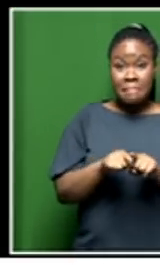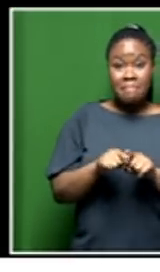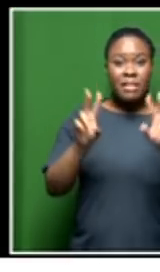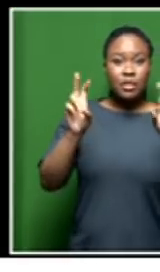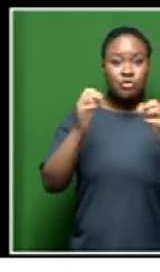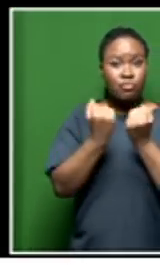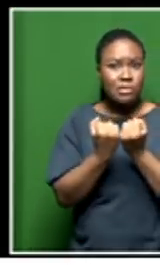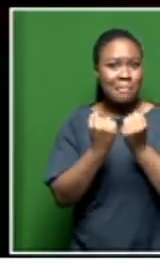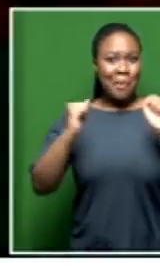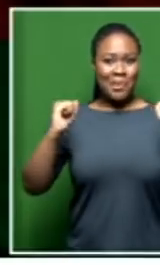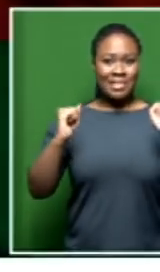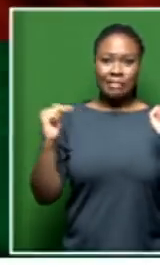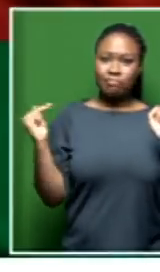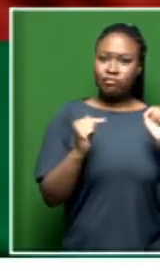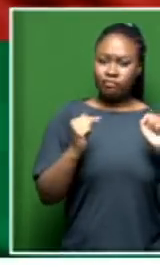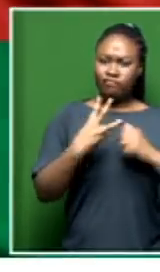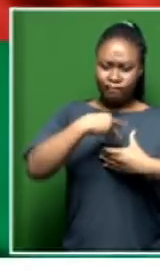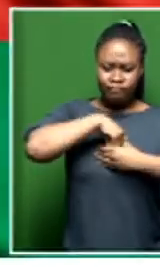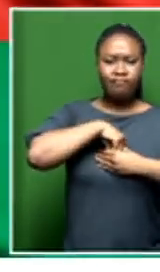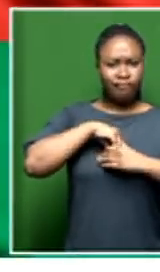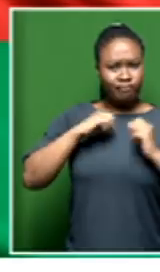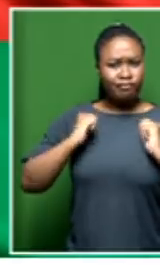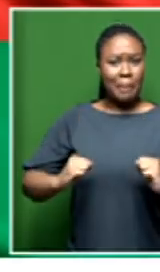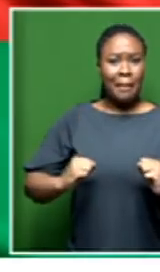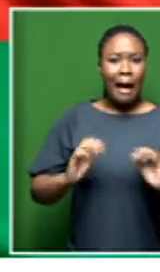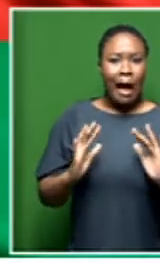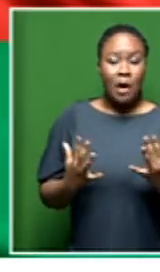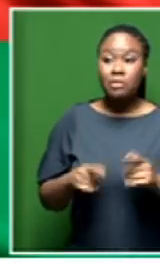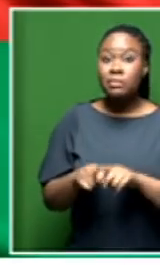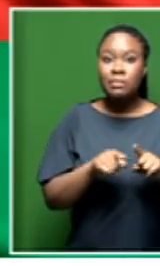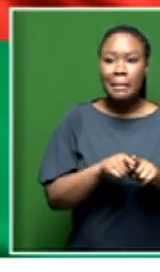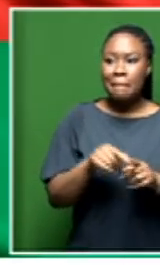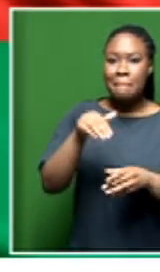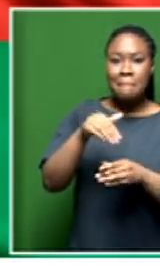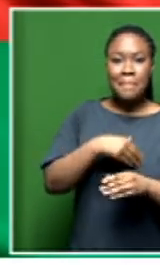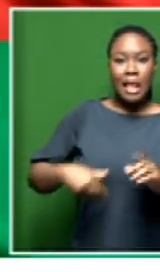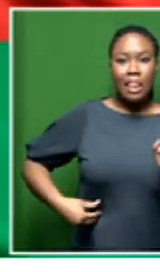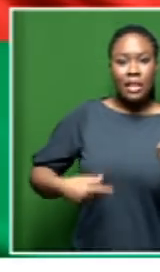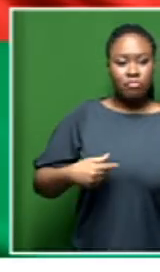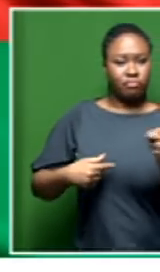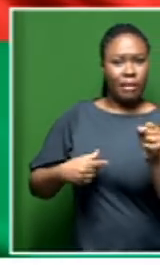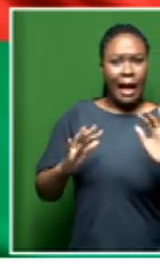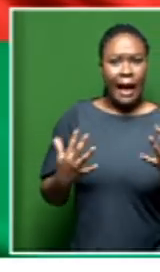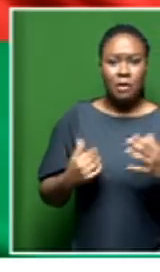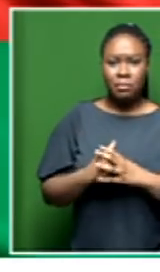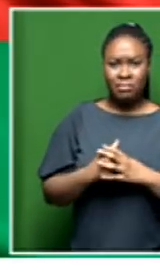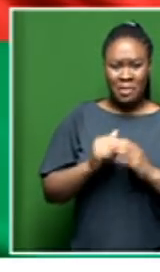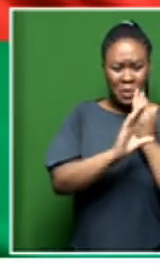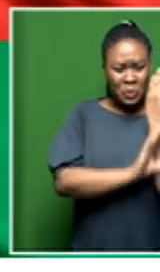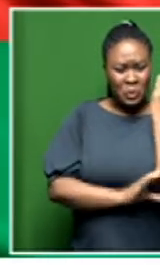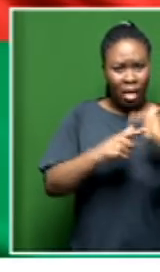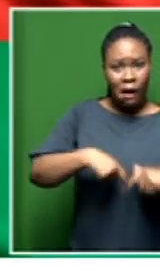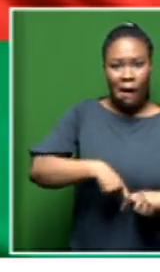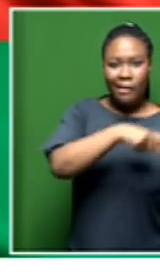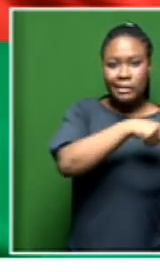democracy, how do you dethrone or depose of a leader who is elected? How do you suspend the constitution? Those are the areas or things